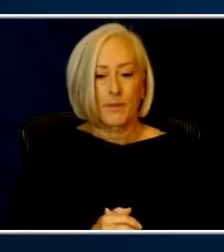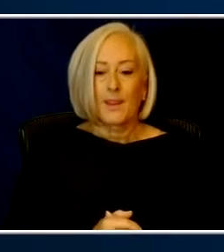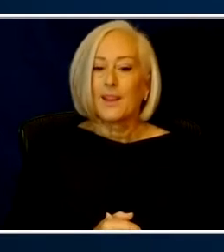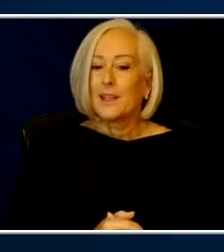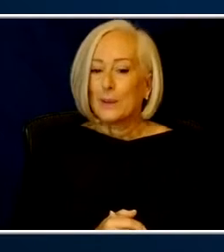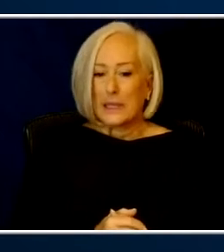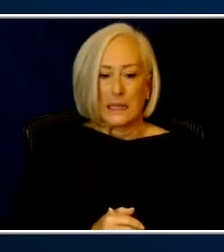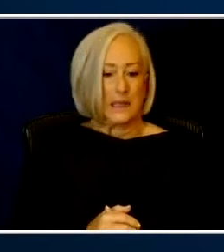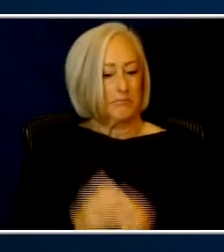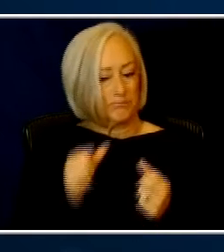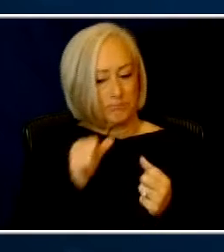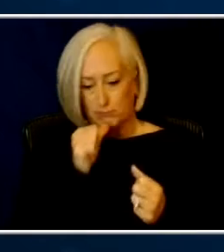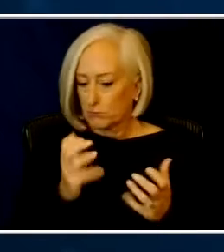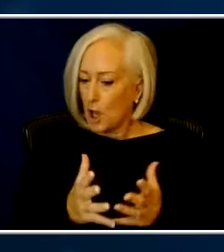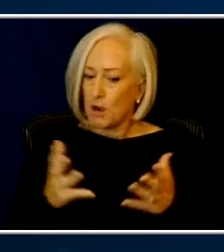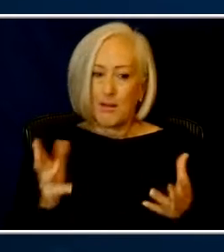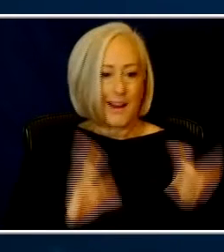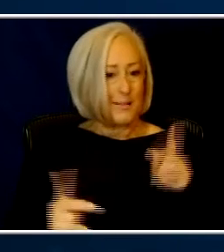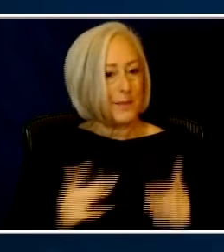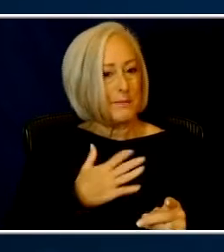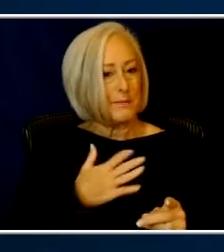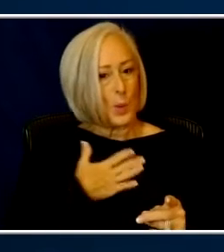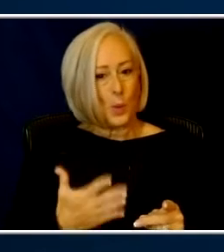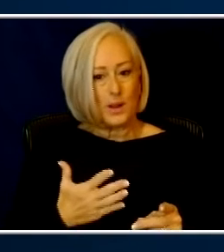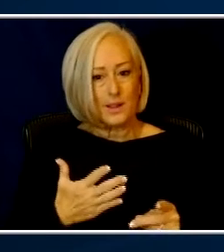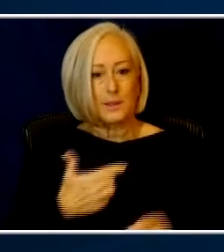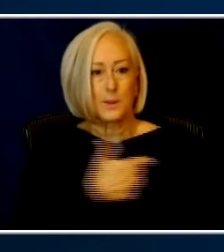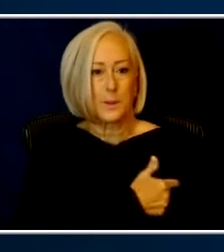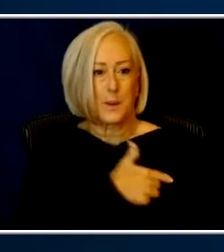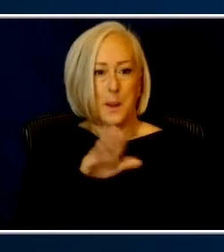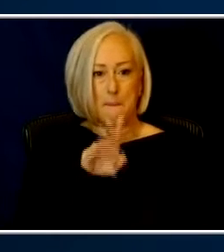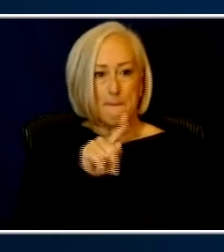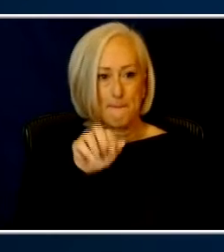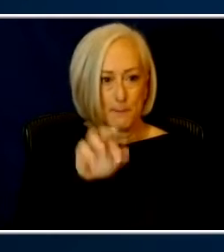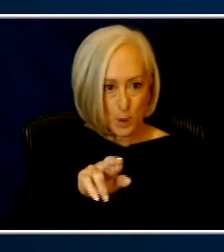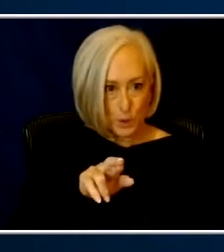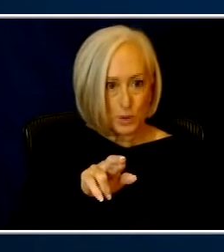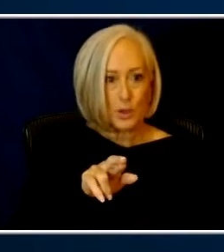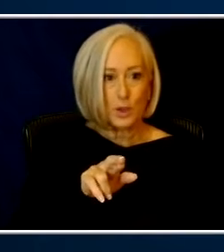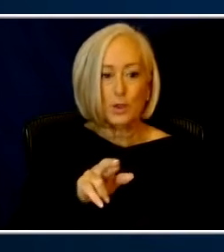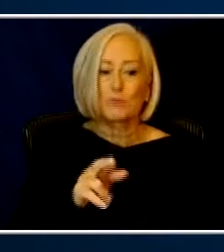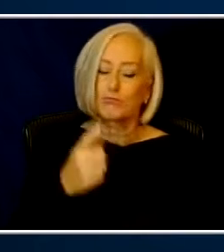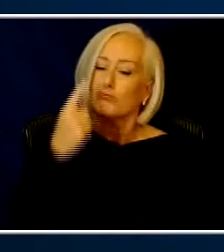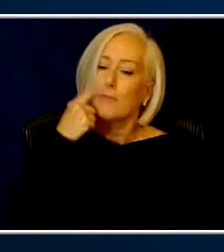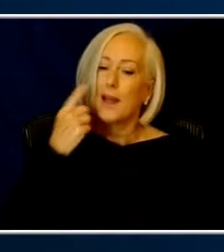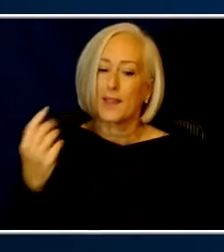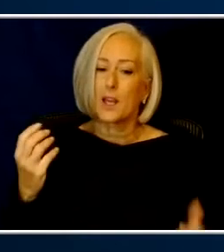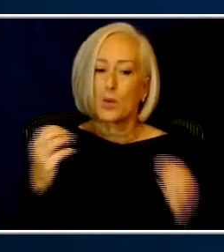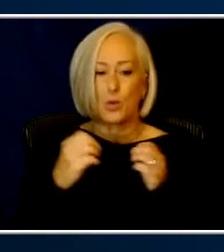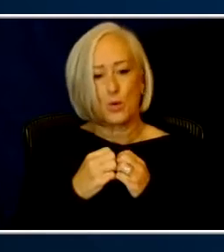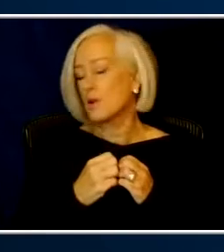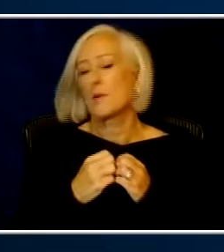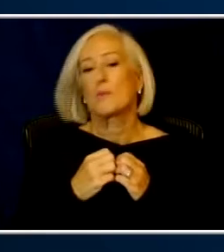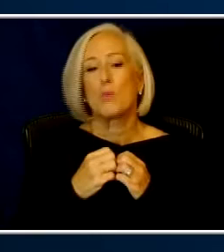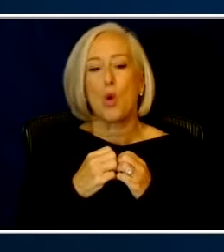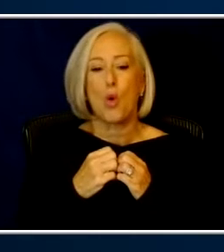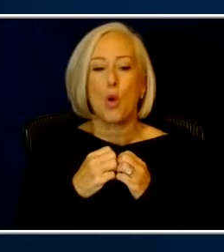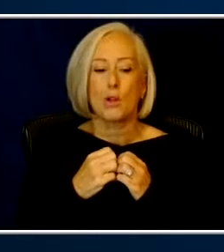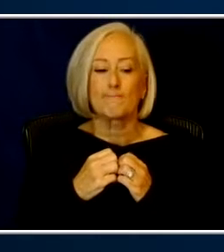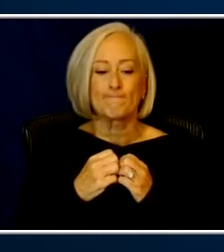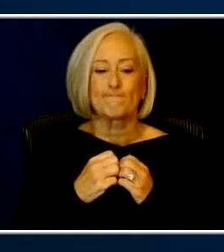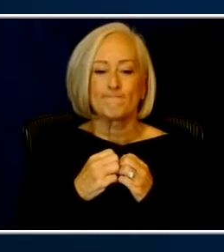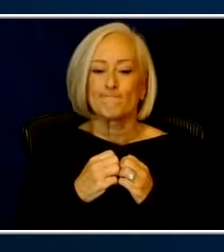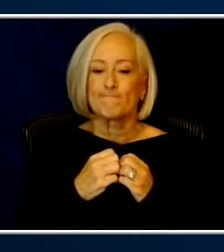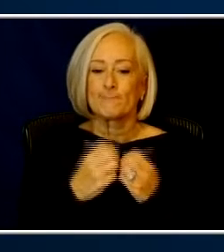country, I think we may be more vulnerable than we know, both to influenza and COVID this winter, which